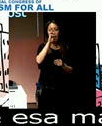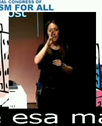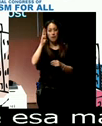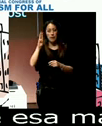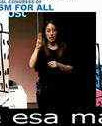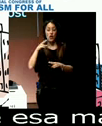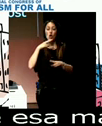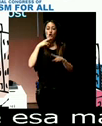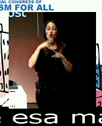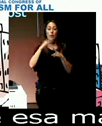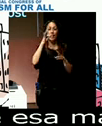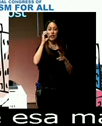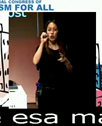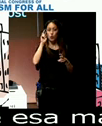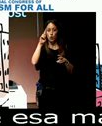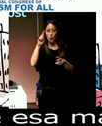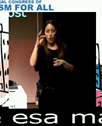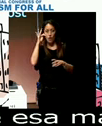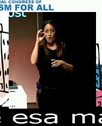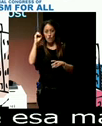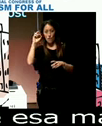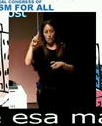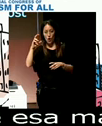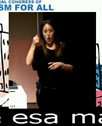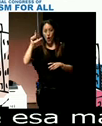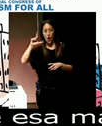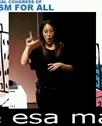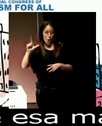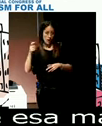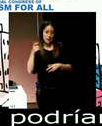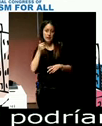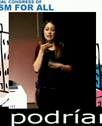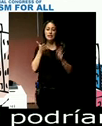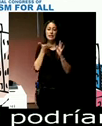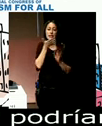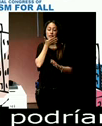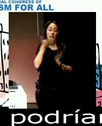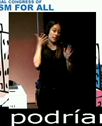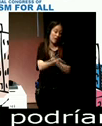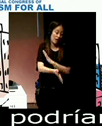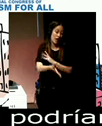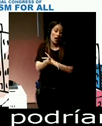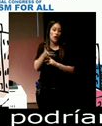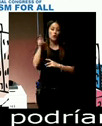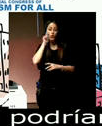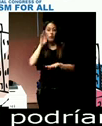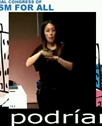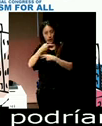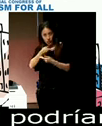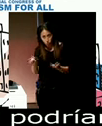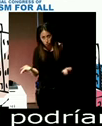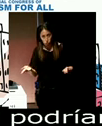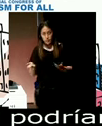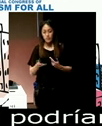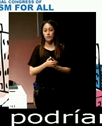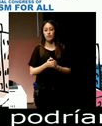this app with you, this tool for all. We develop all the projects together with associations